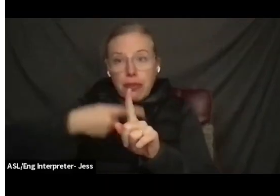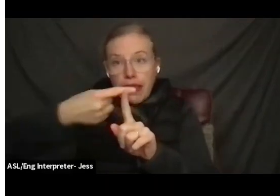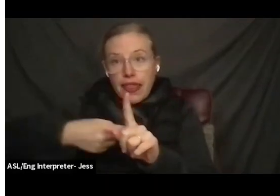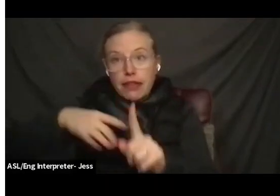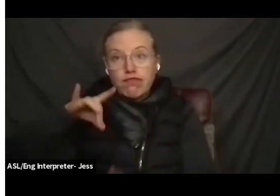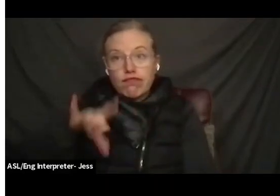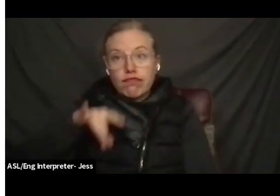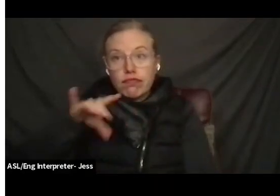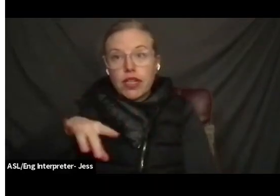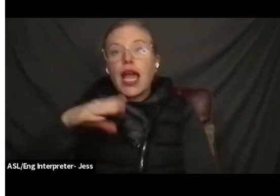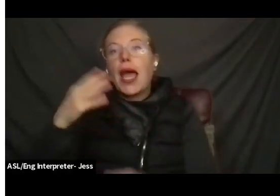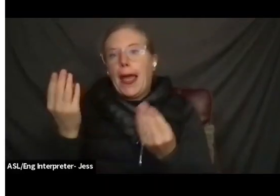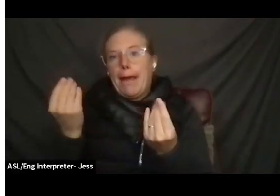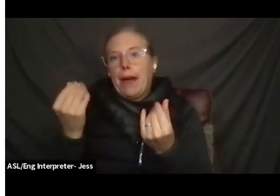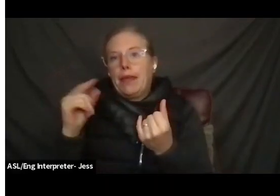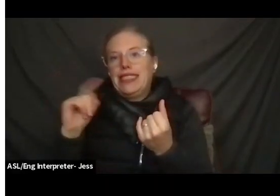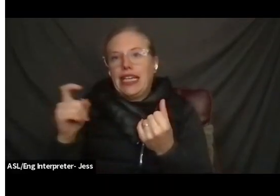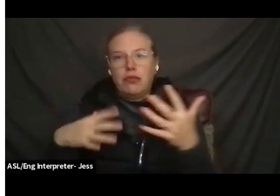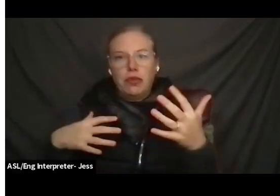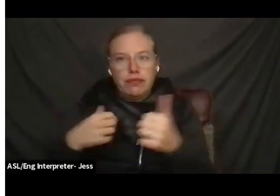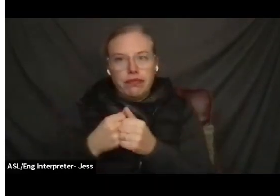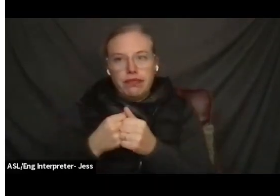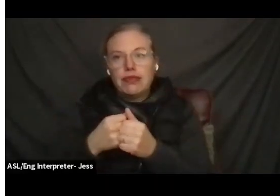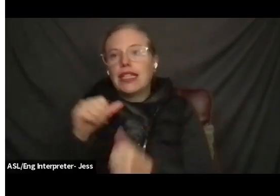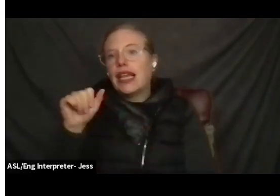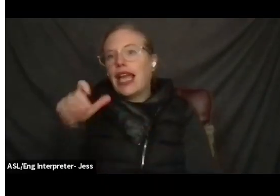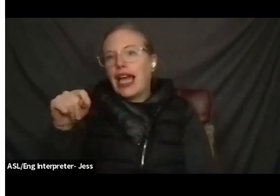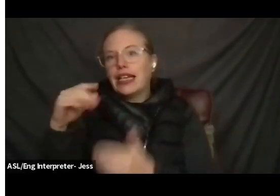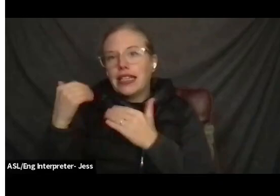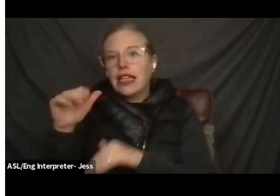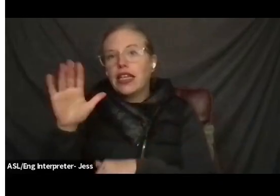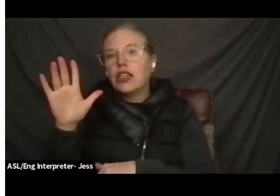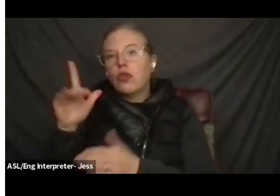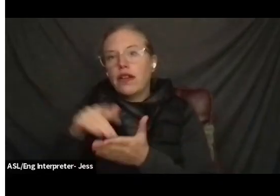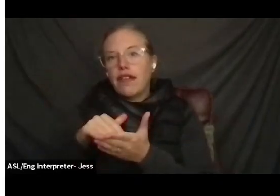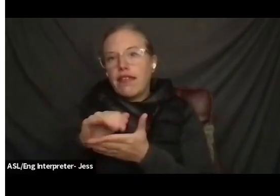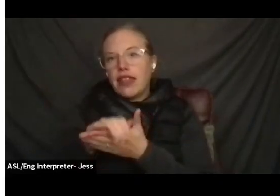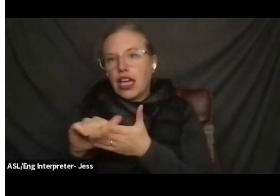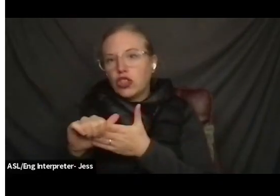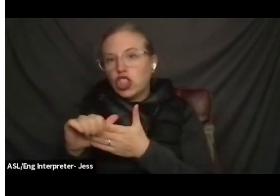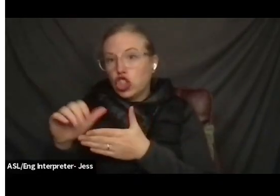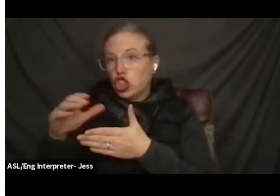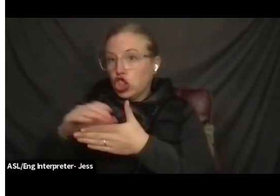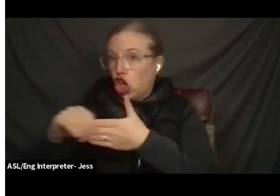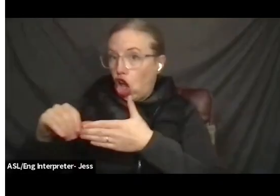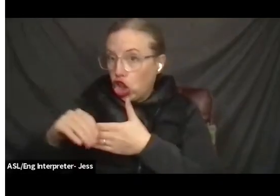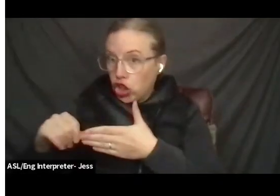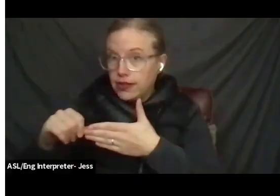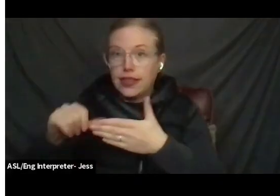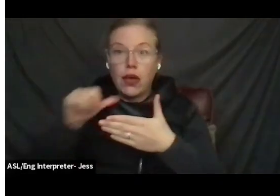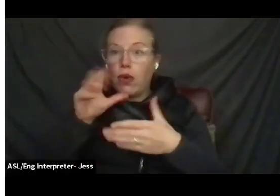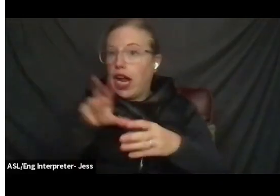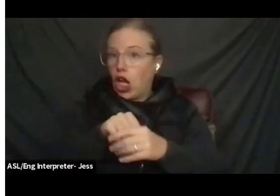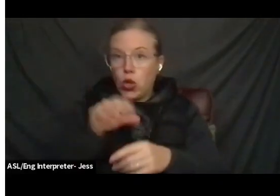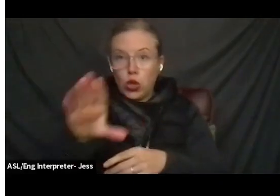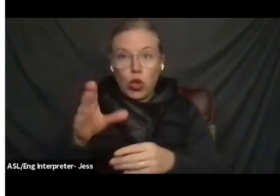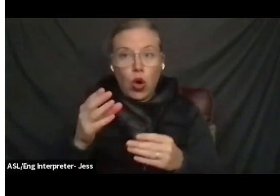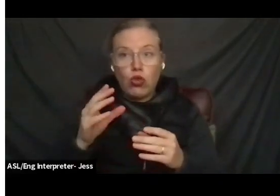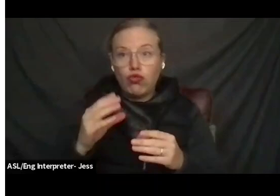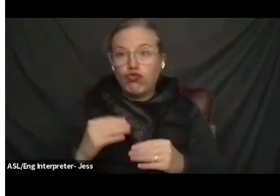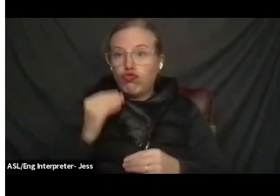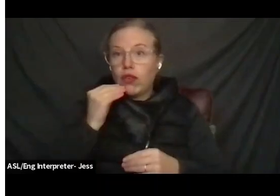mortgage, and property taxes. The asset limit is $25,000. This would exclude your primary residence,